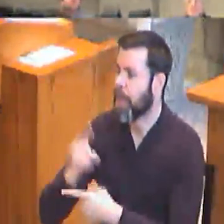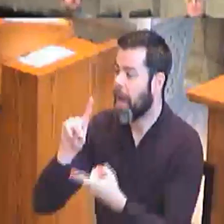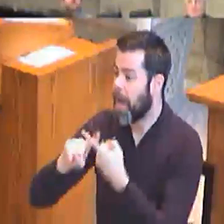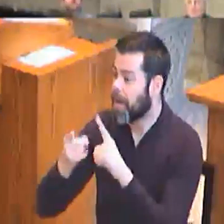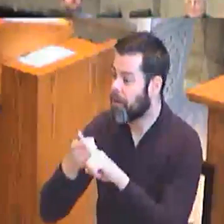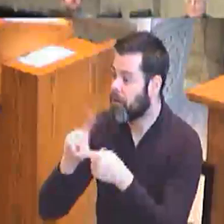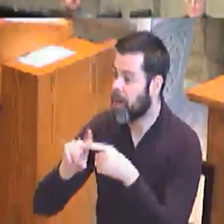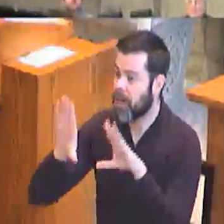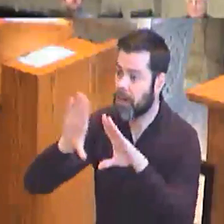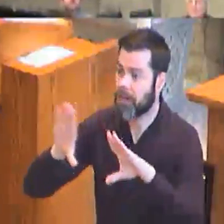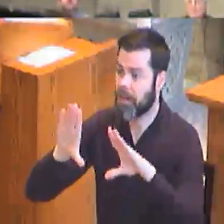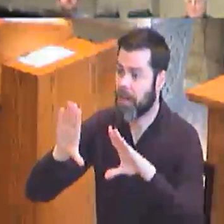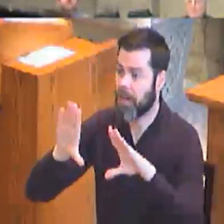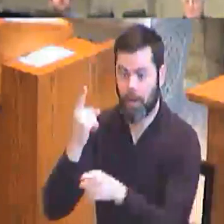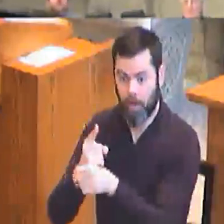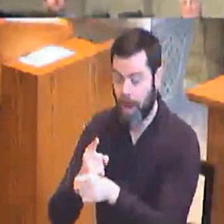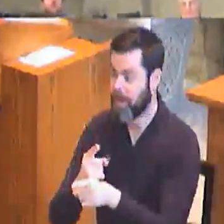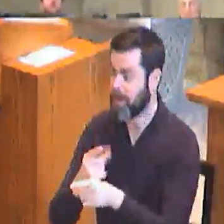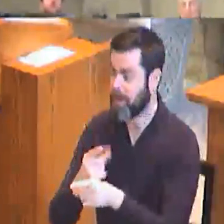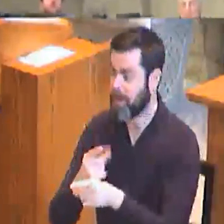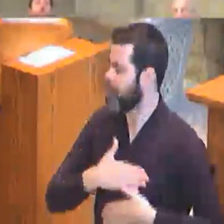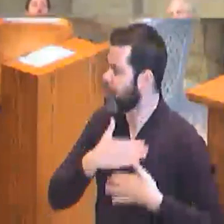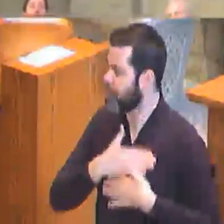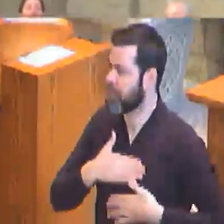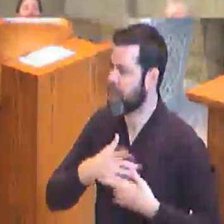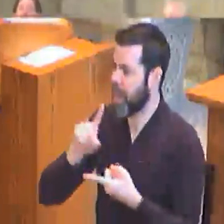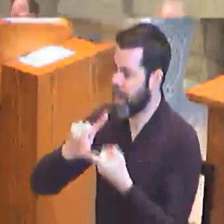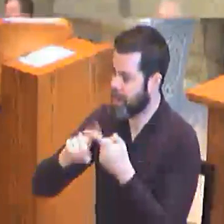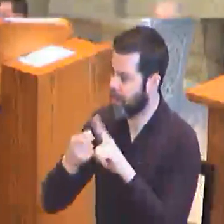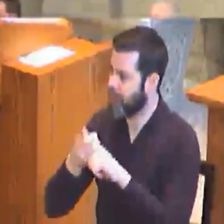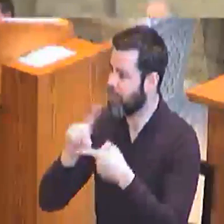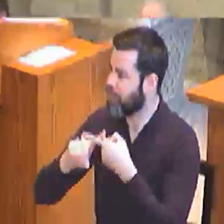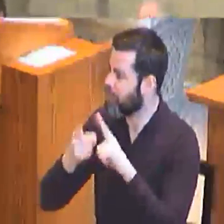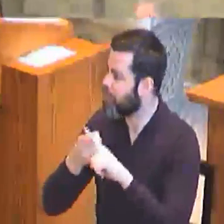right? Yeah. Let's appreciate all these friends in our life, okay?